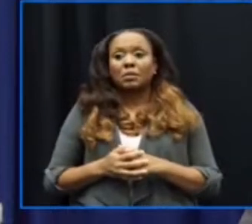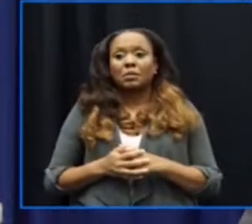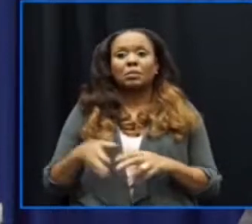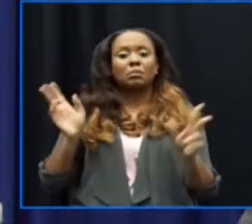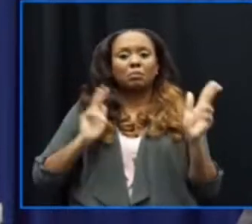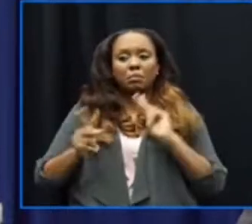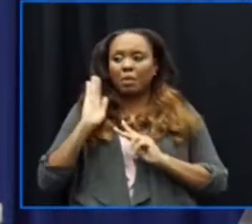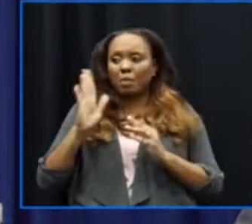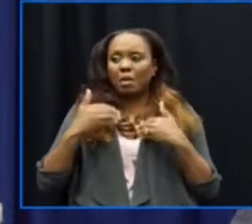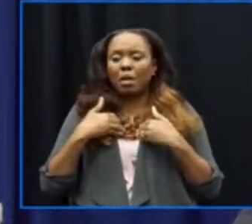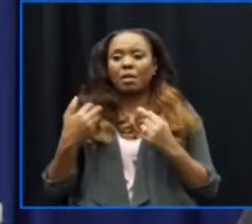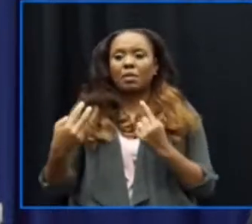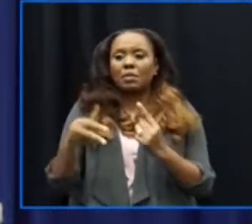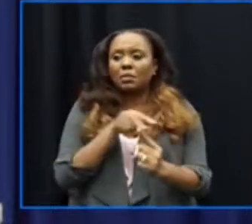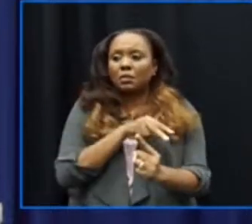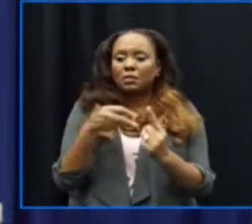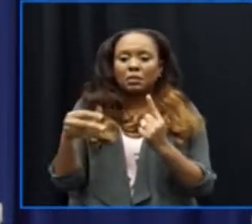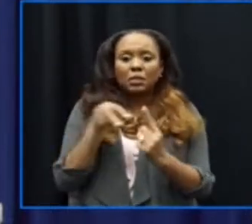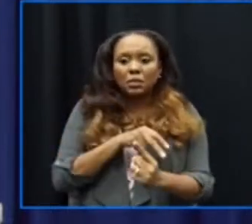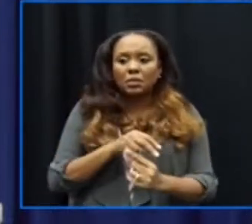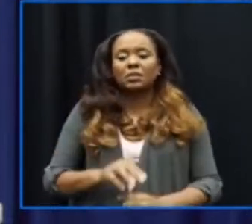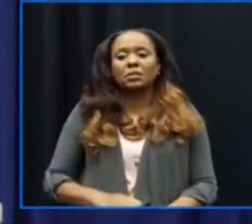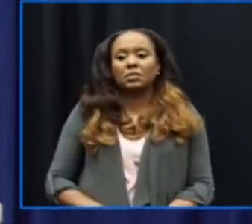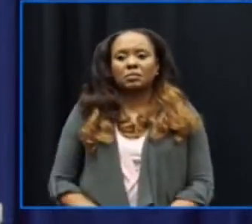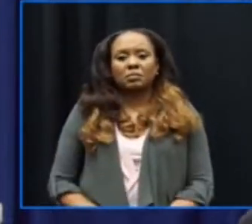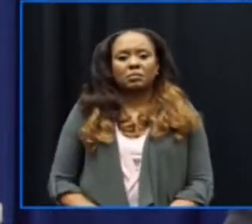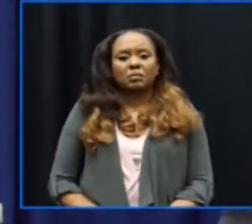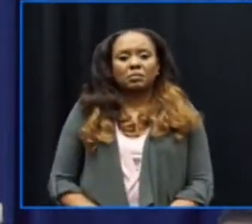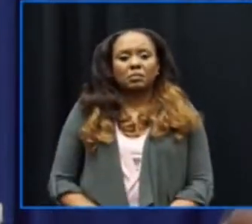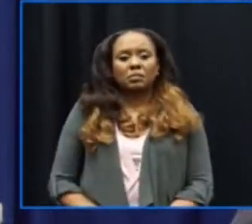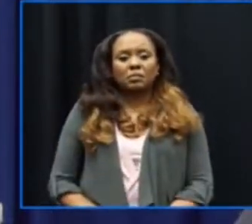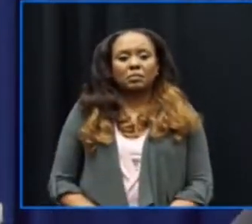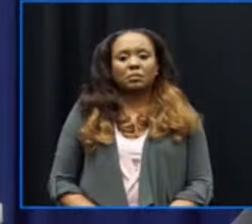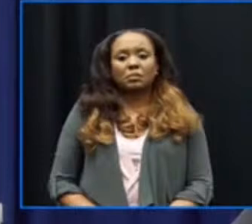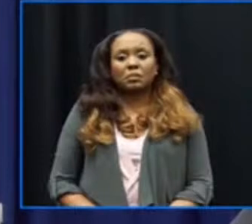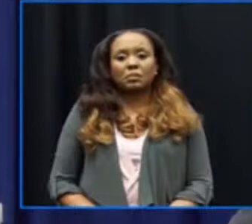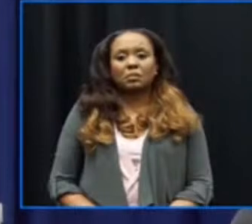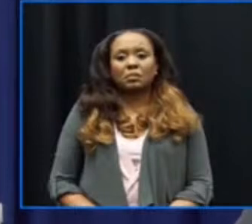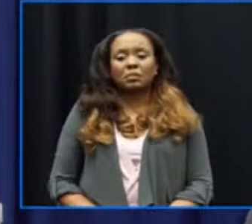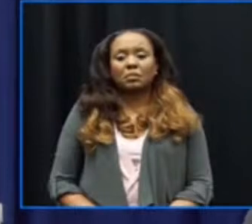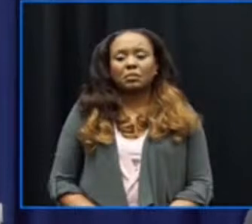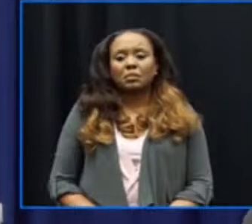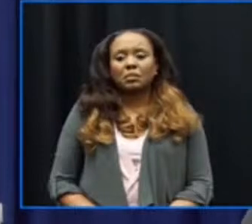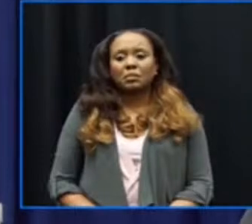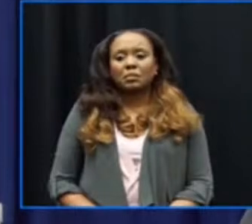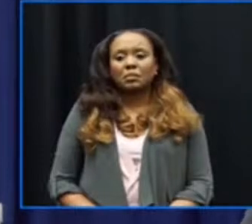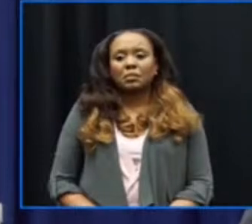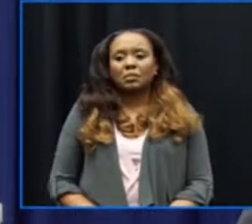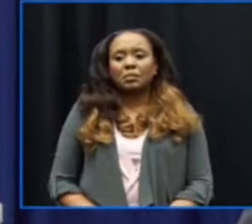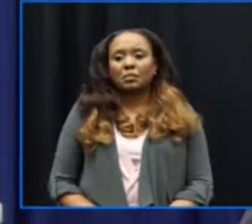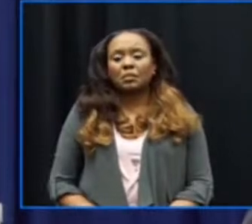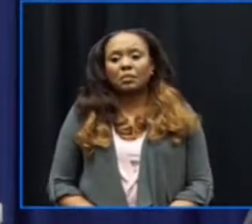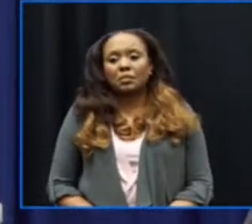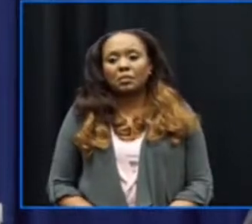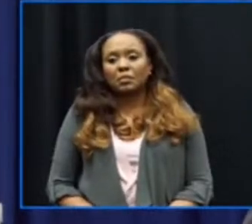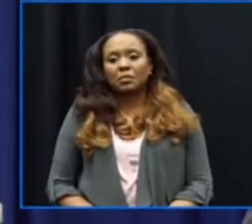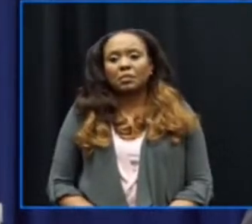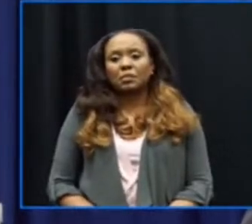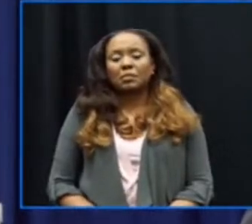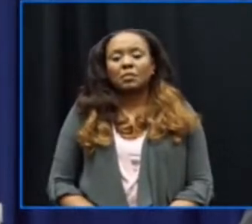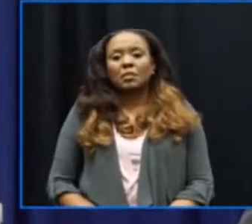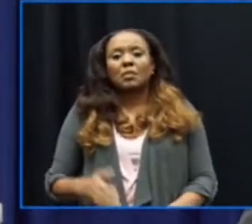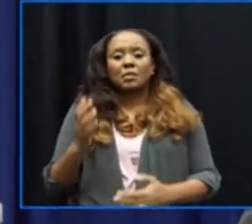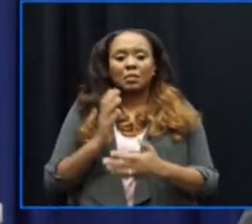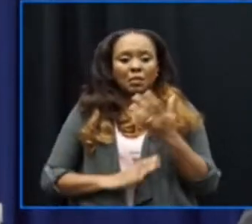views, and all views must contend. Some may be those that people have said already, and